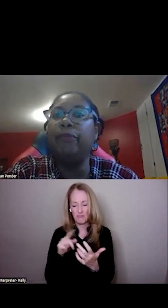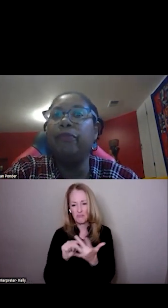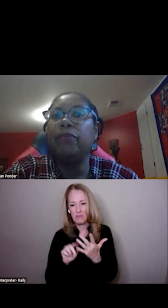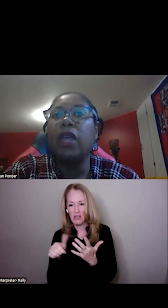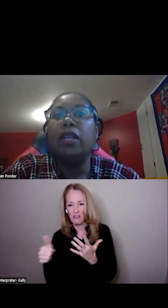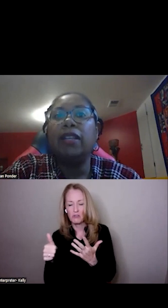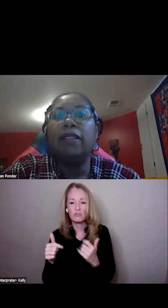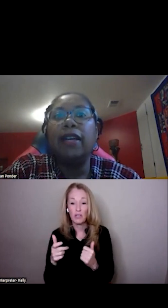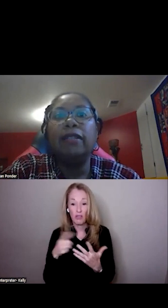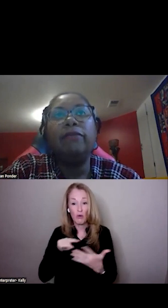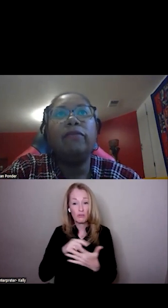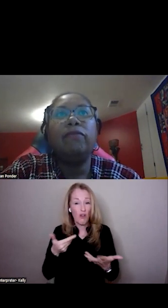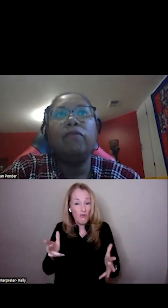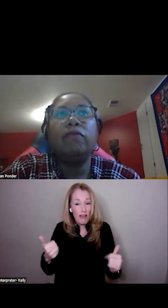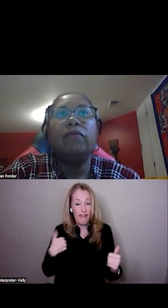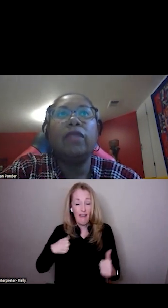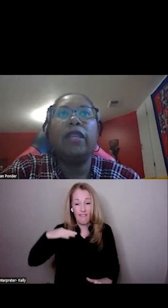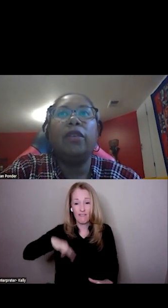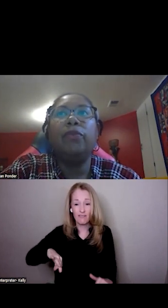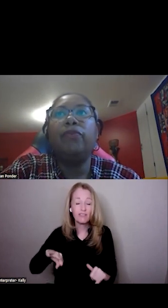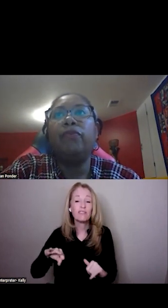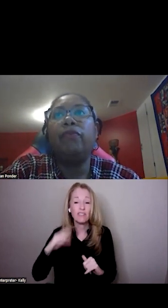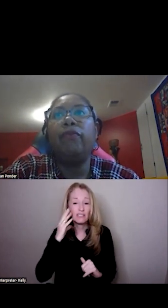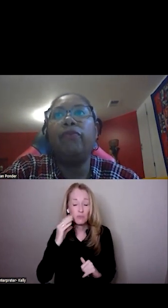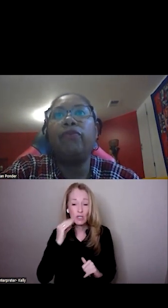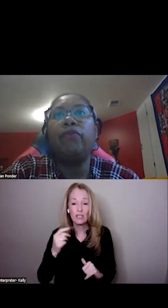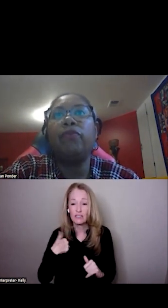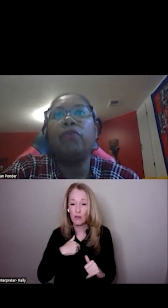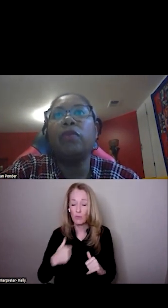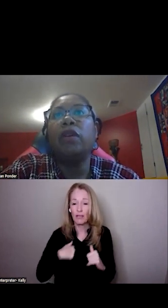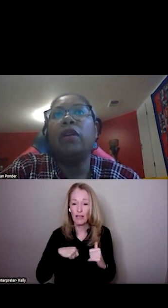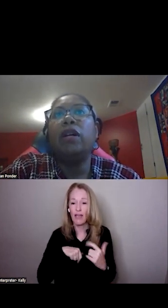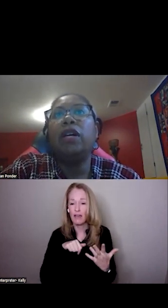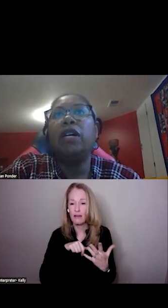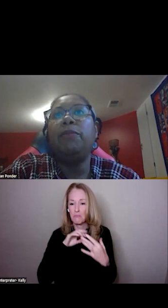level. Next slide. Thank you.